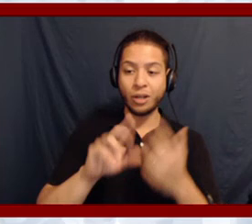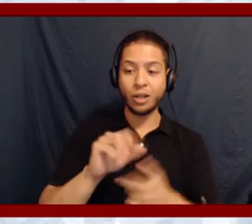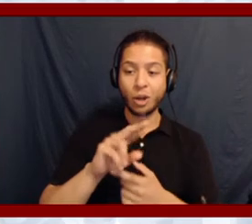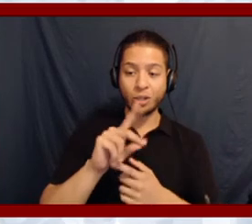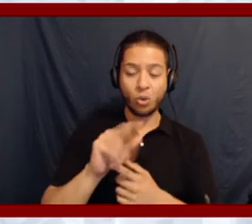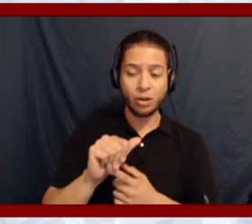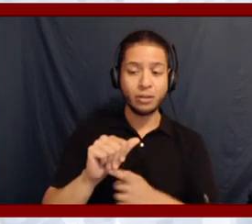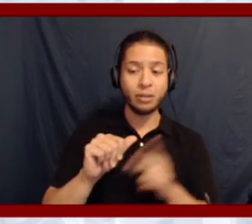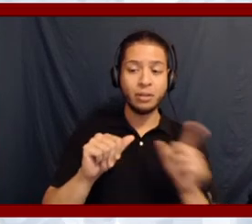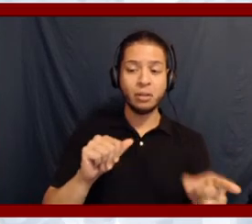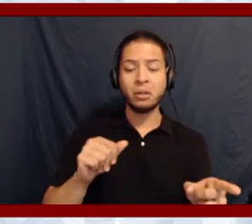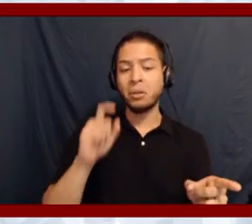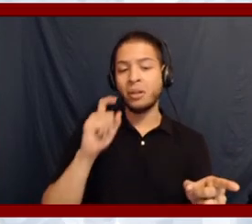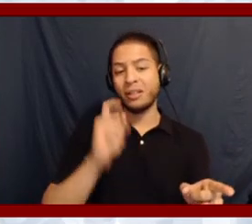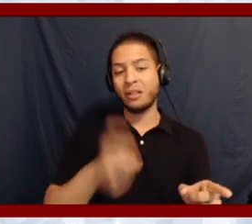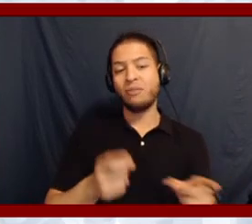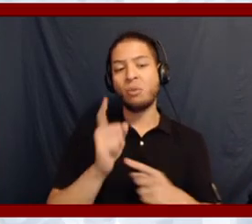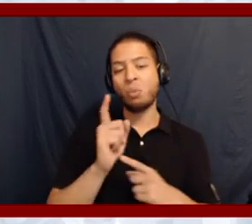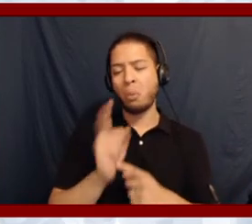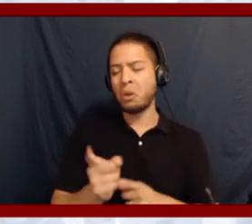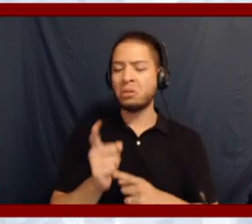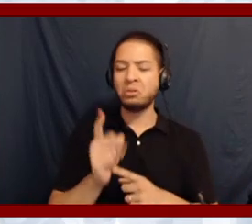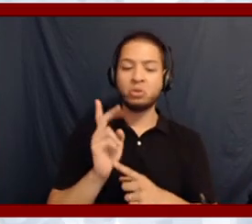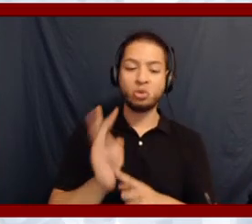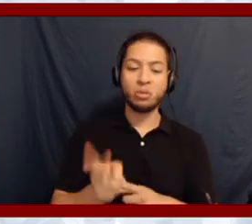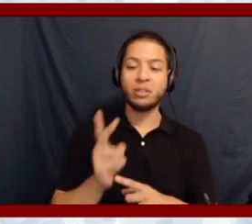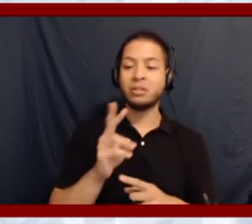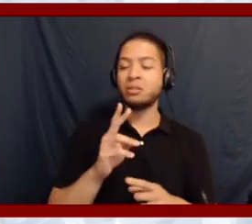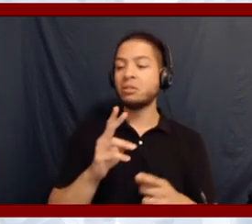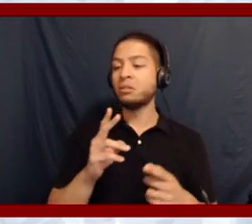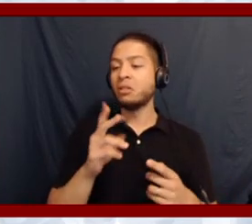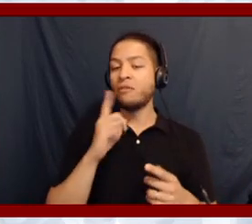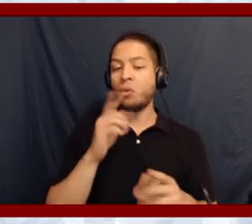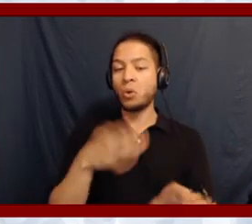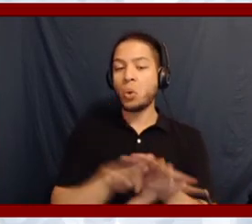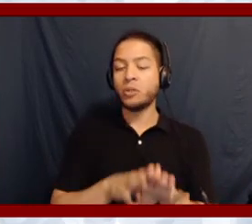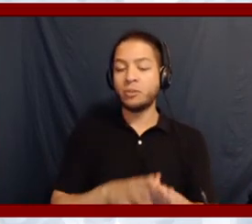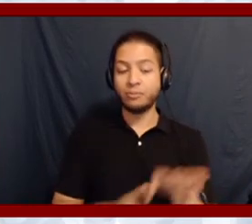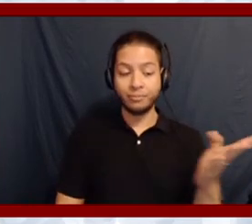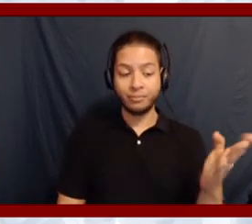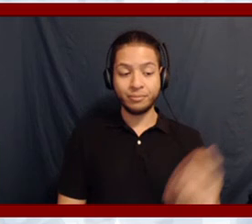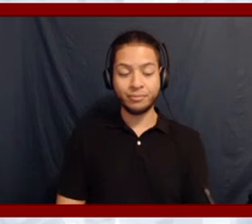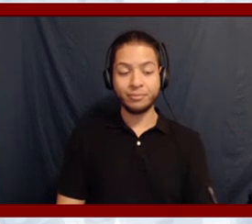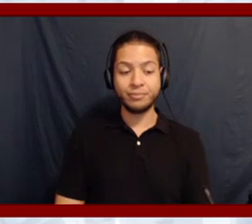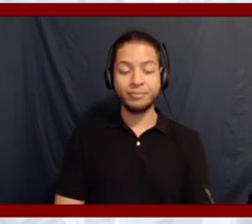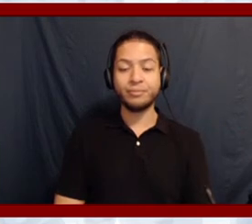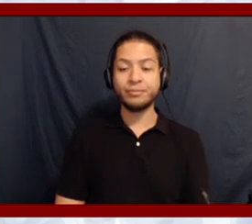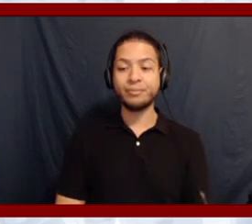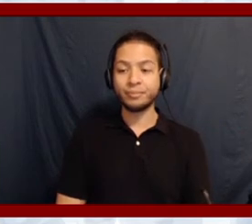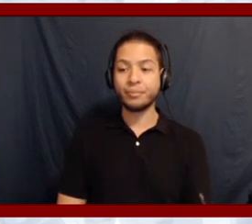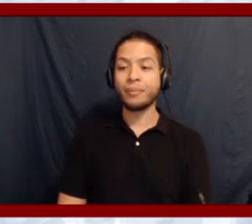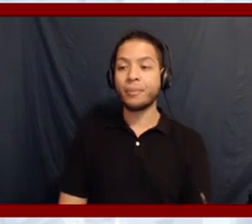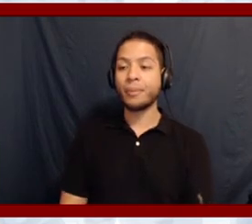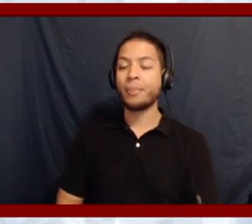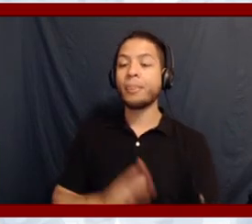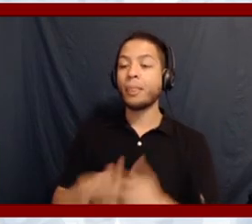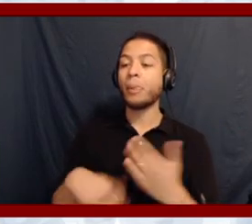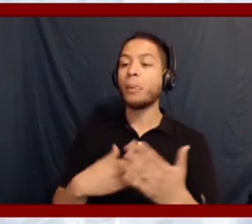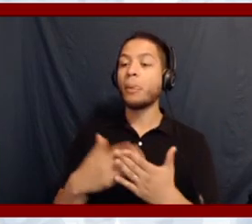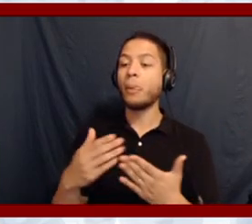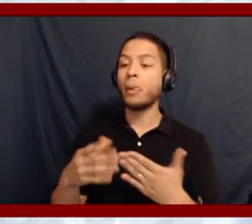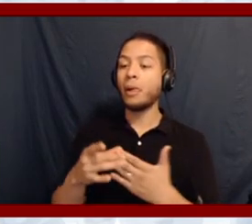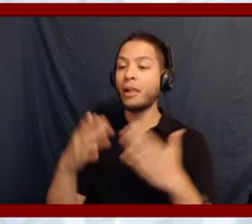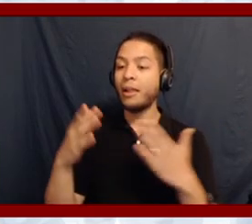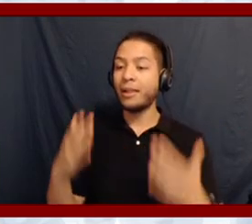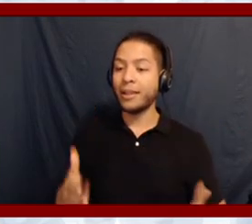a minute or so for some closing remarks for this session. Yeah, to all the leaders that are listening, what we're doing